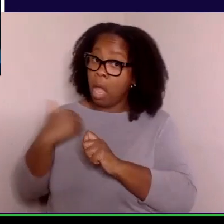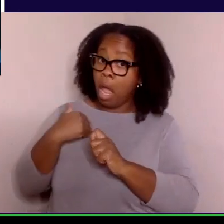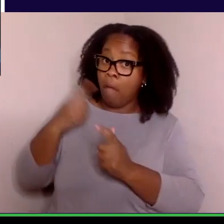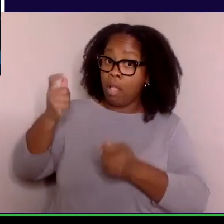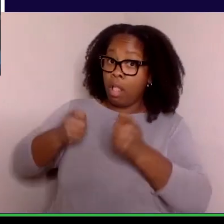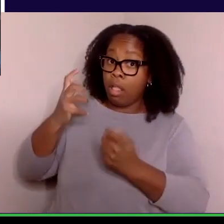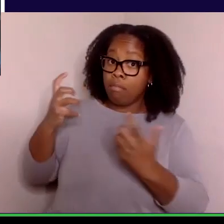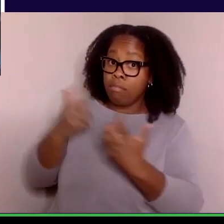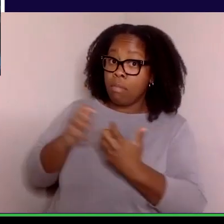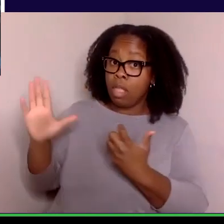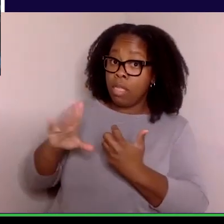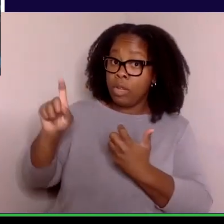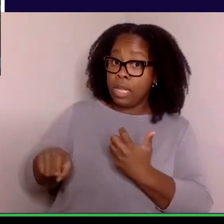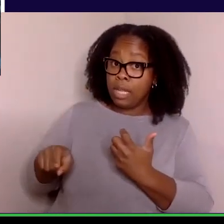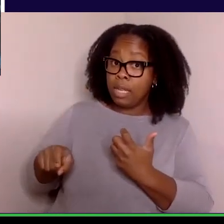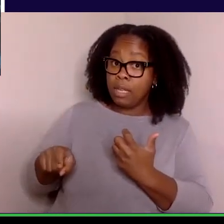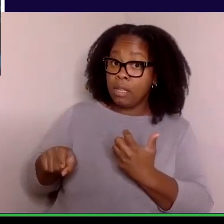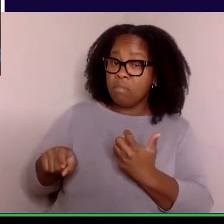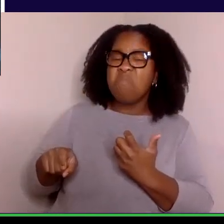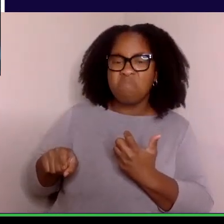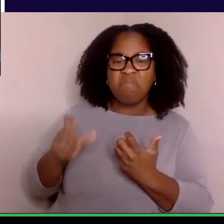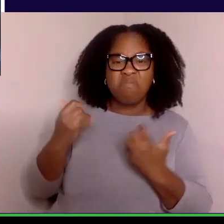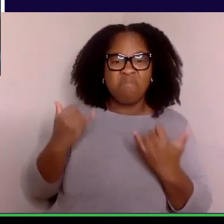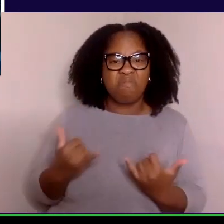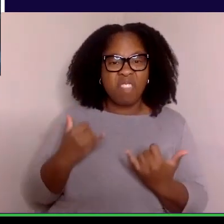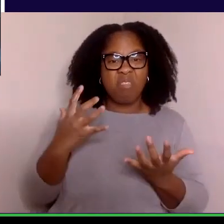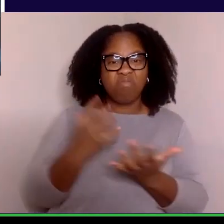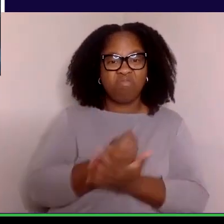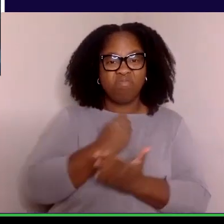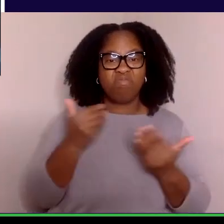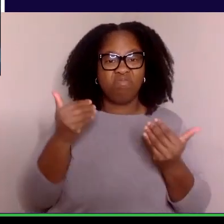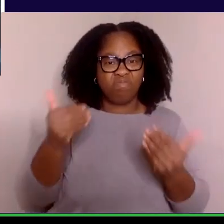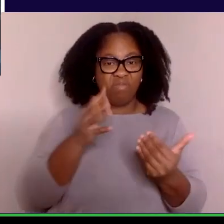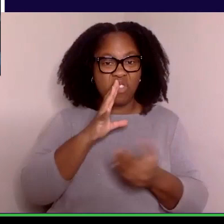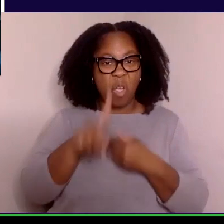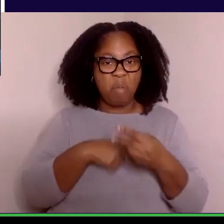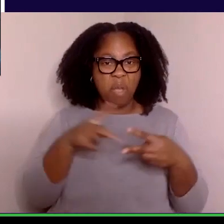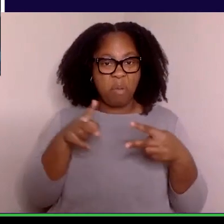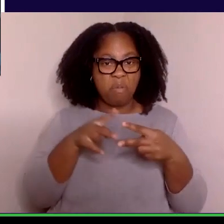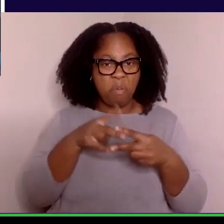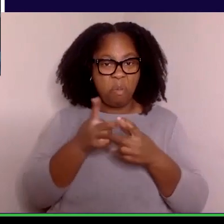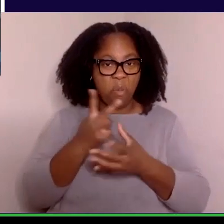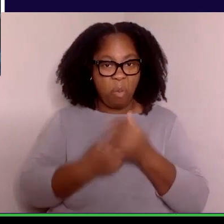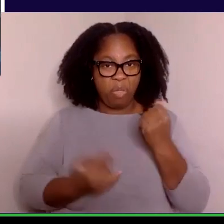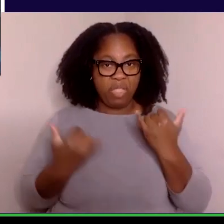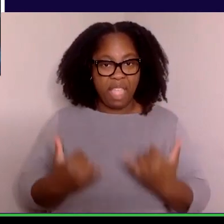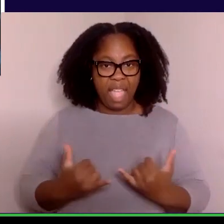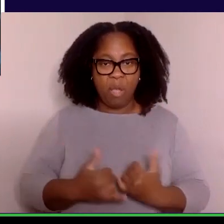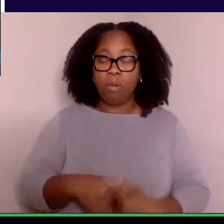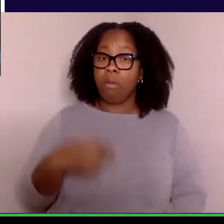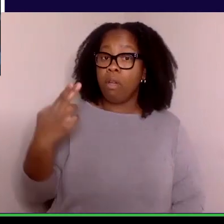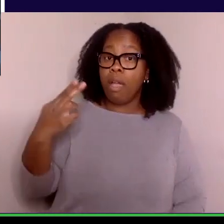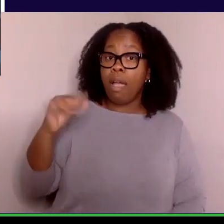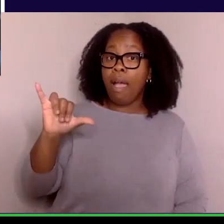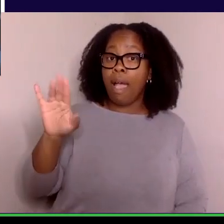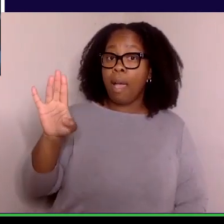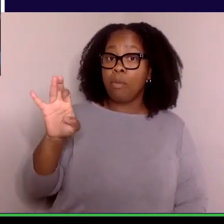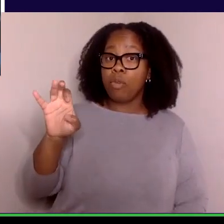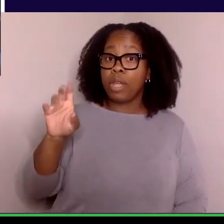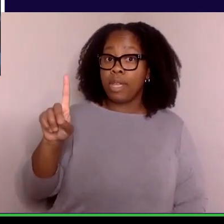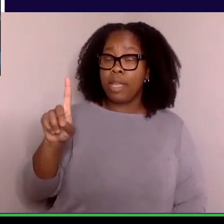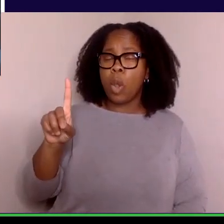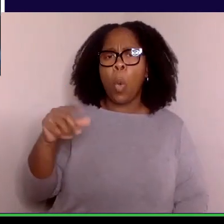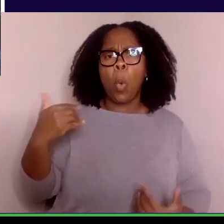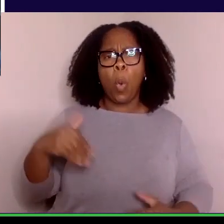about those two issues. As far as a hybrid schedule, That is on the front burner in